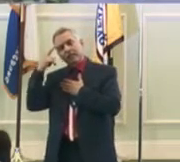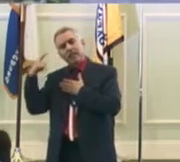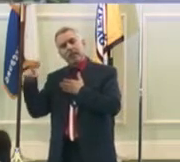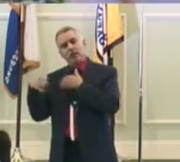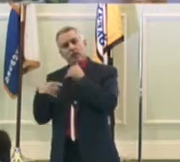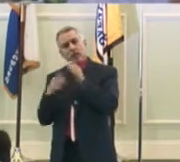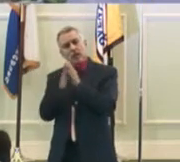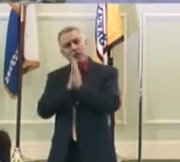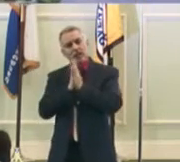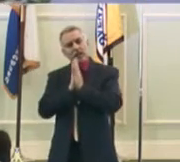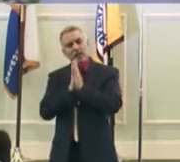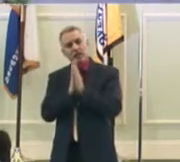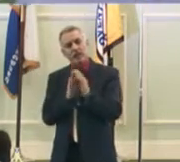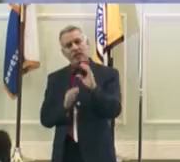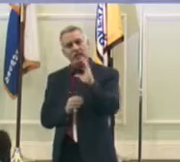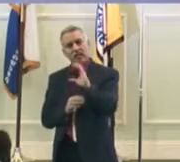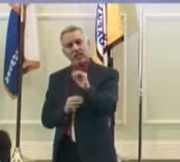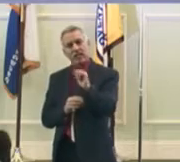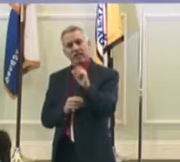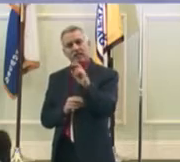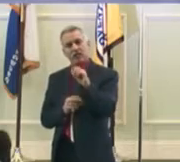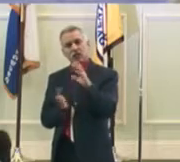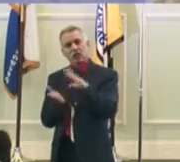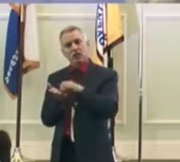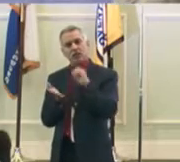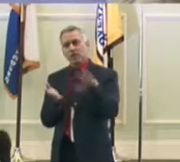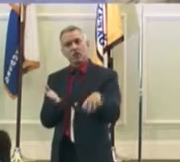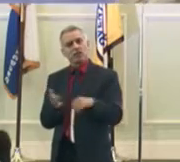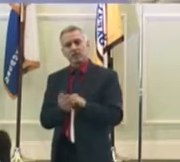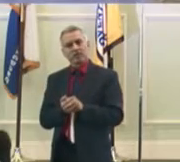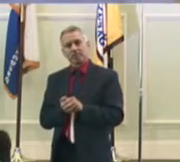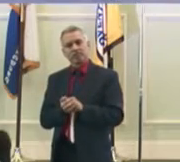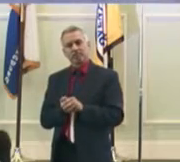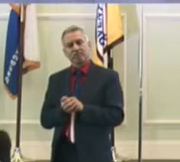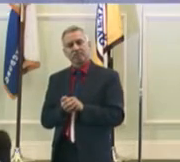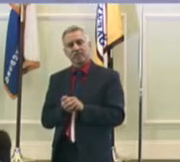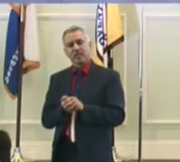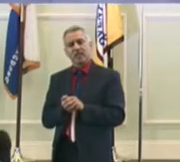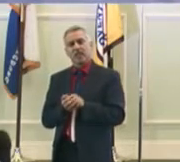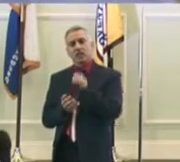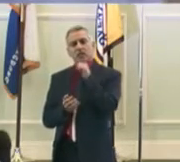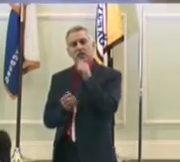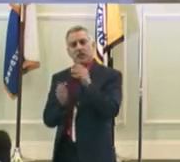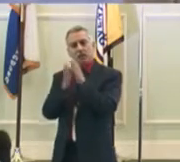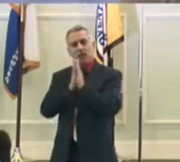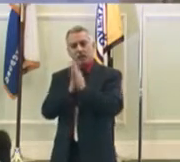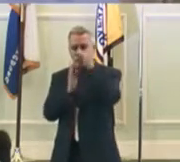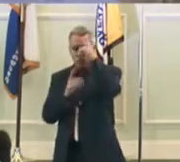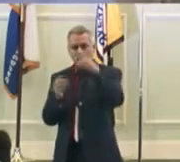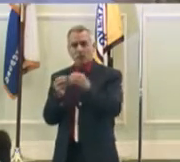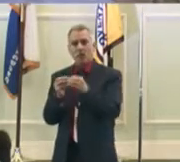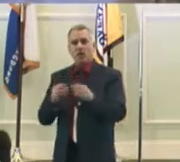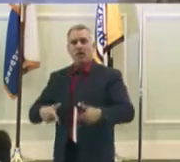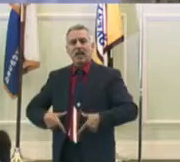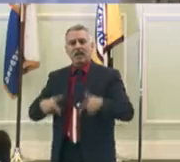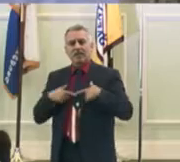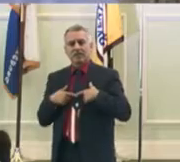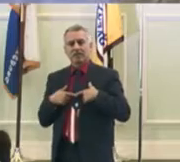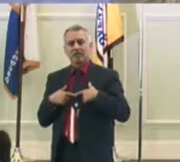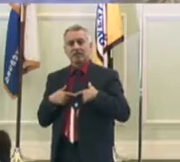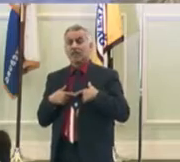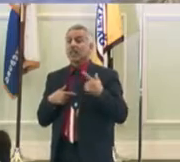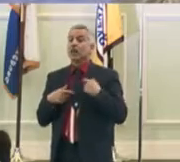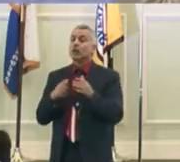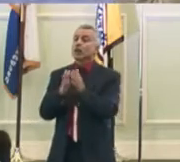that point. I don't think he was praying for an extension of life. He was just praying that his relationship would